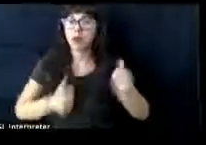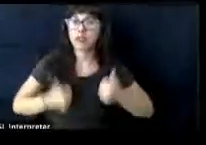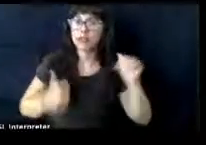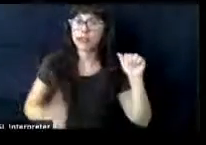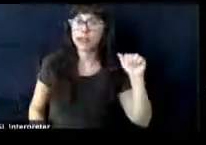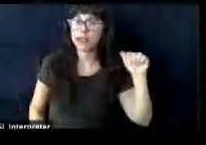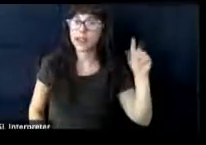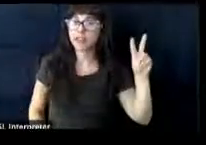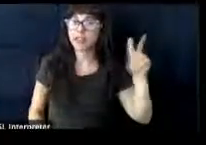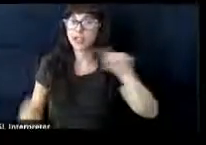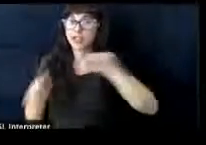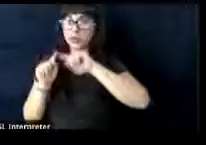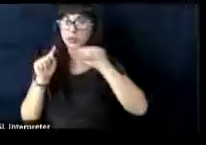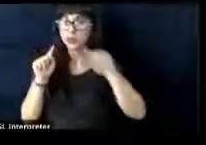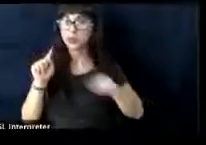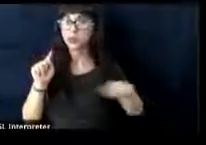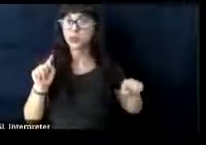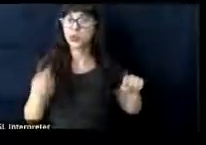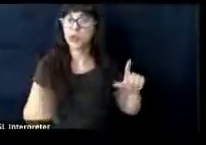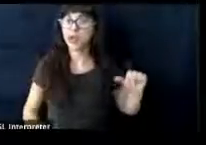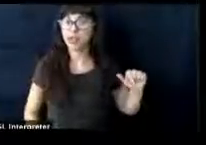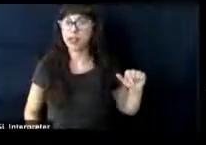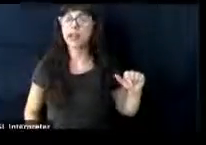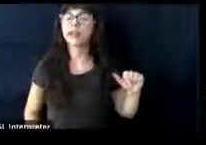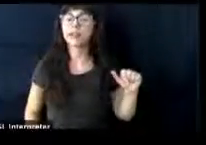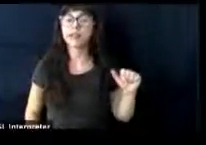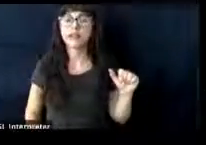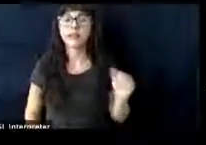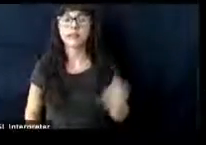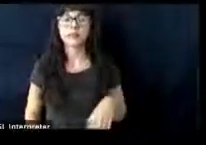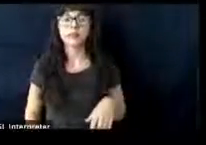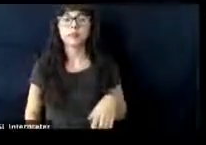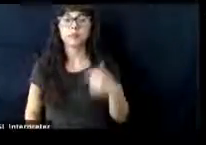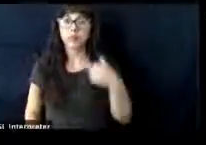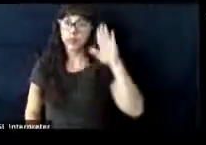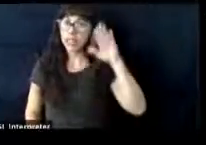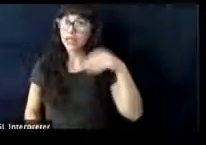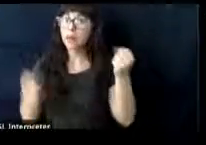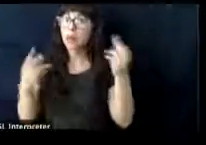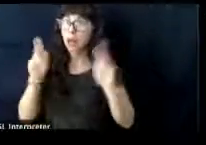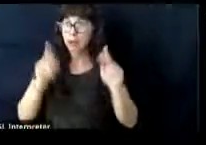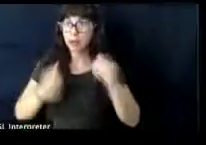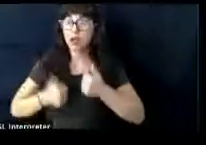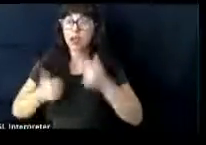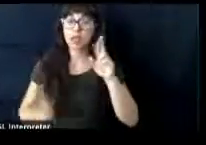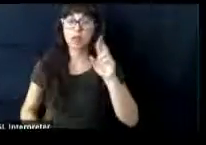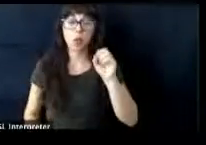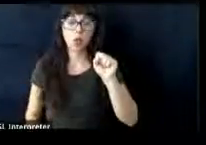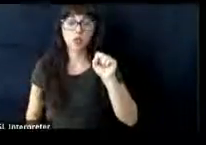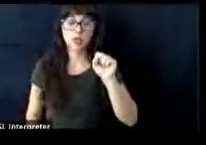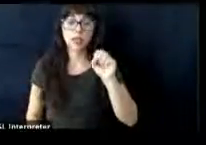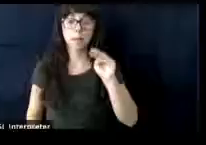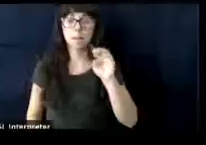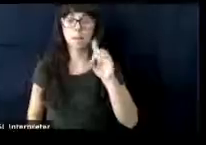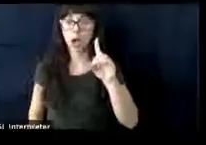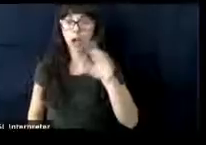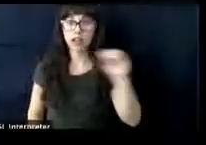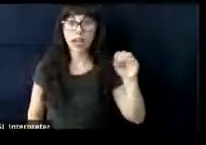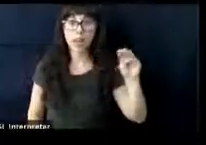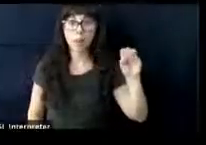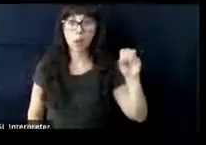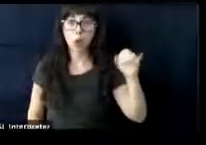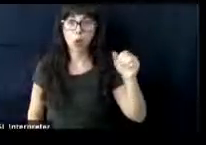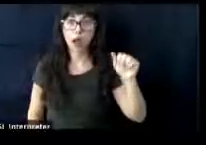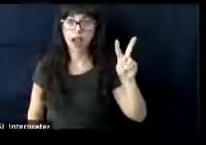area. I have people I know that live in Rosemond and Mojave that